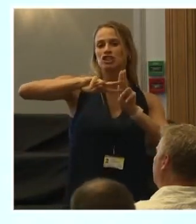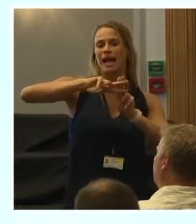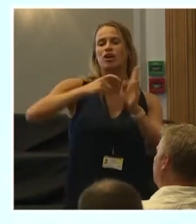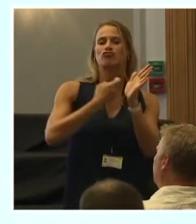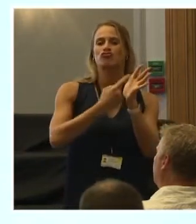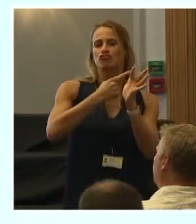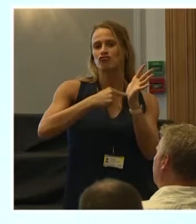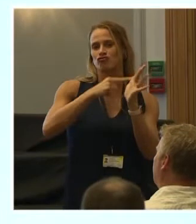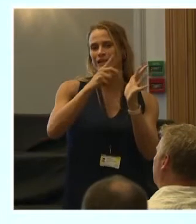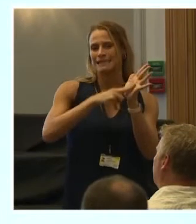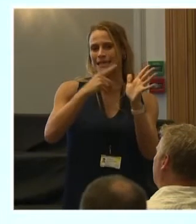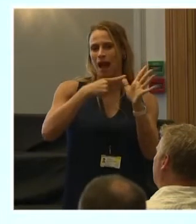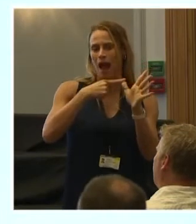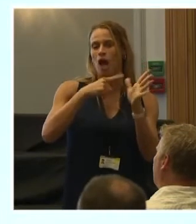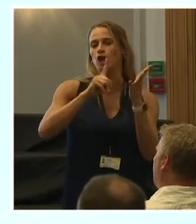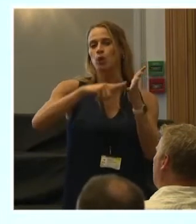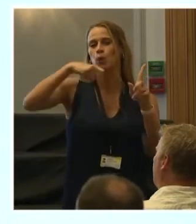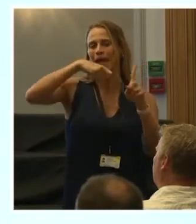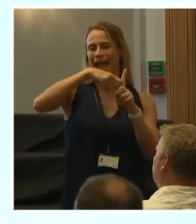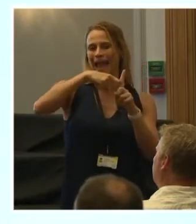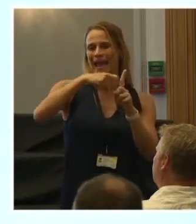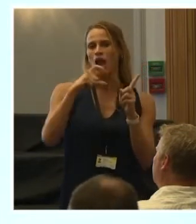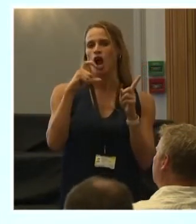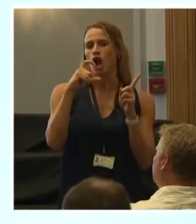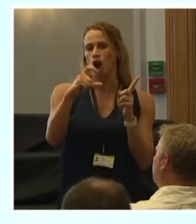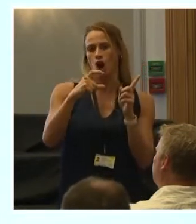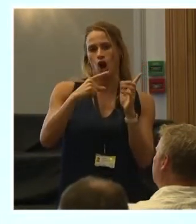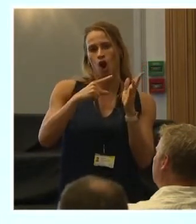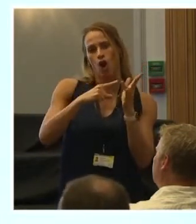Conf, C-O-N-F. So please do tag away.